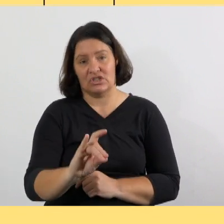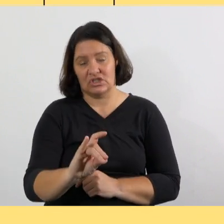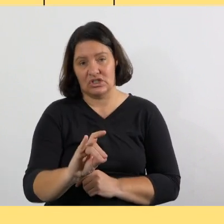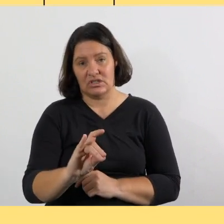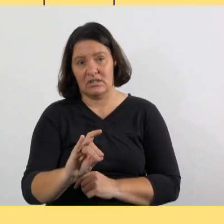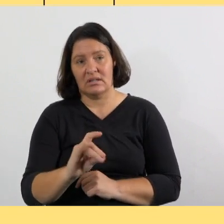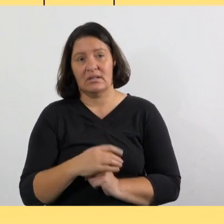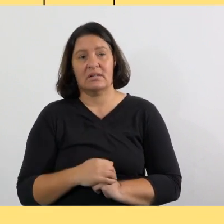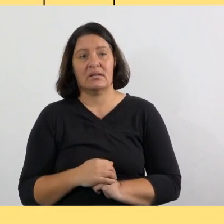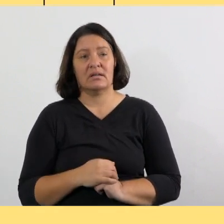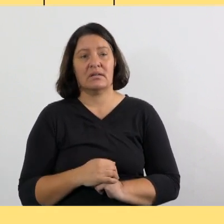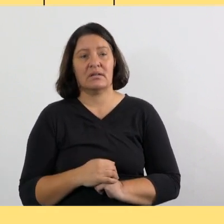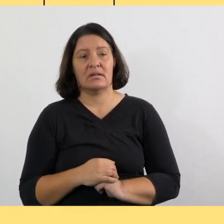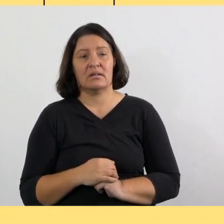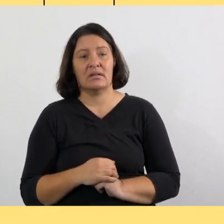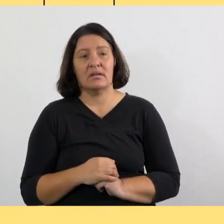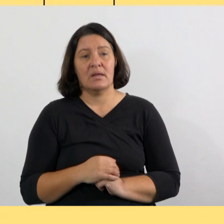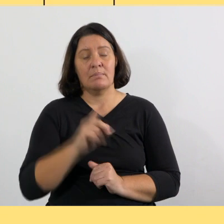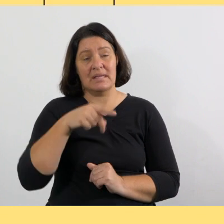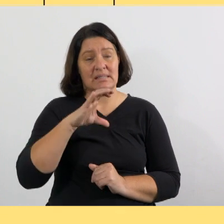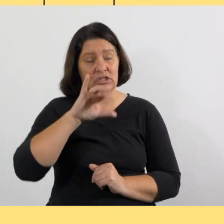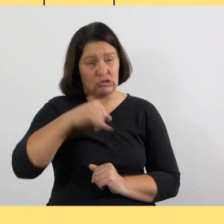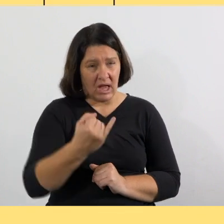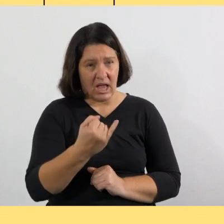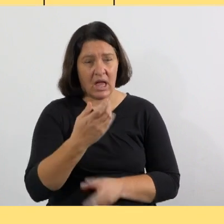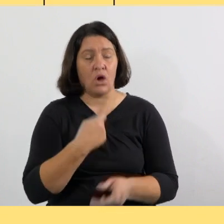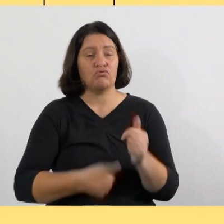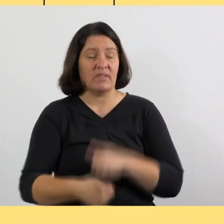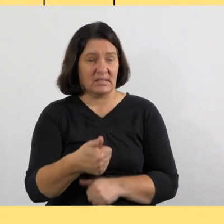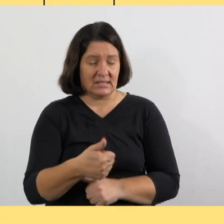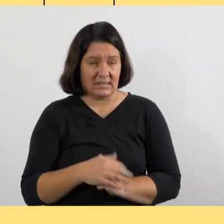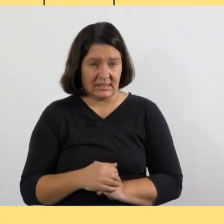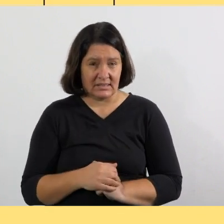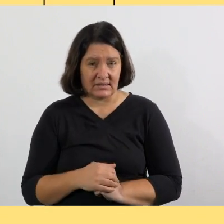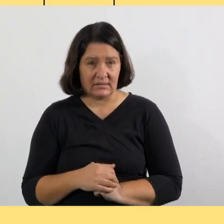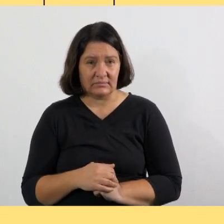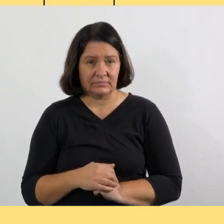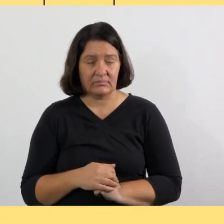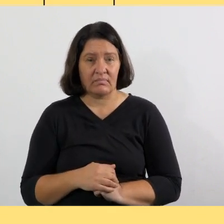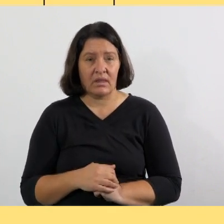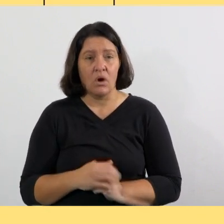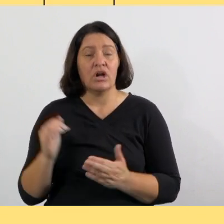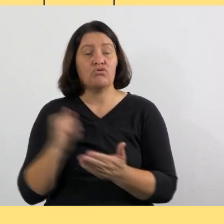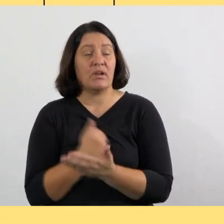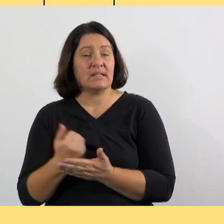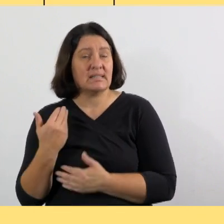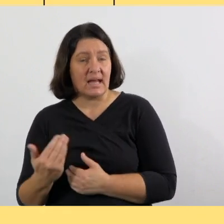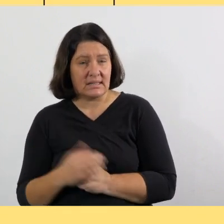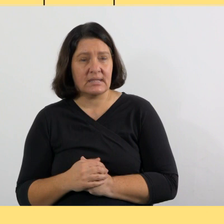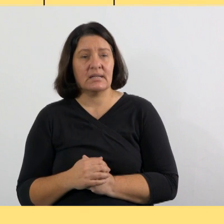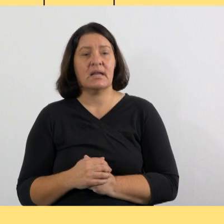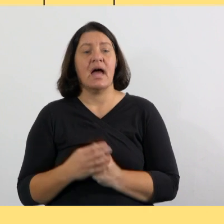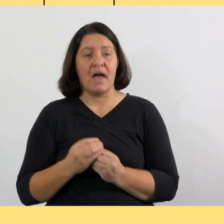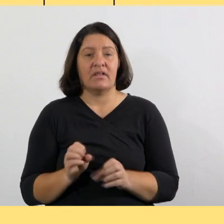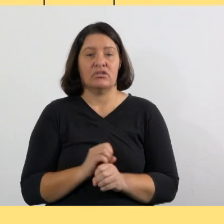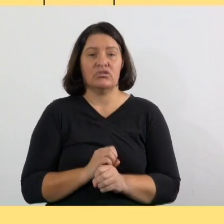cash, PCJ, we are refunding now our debtors. On the credit side, we have